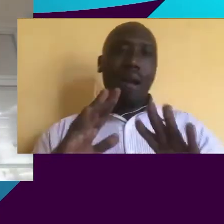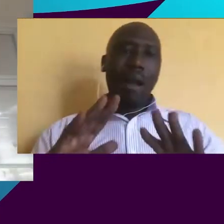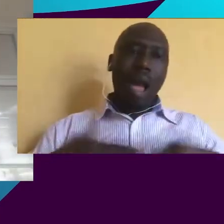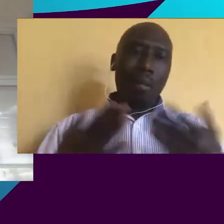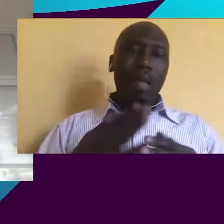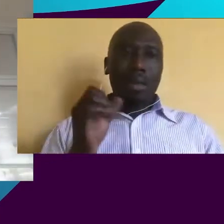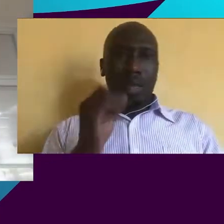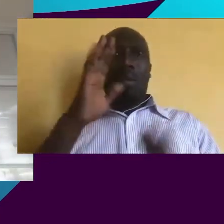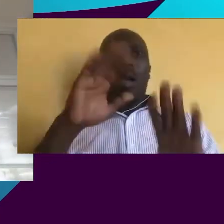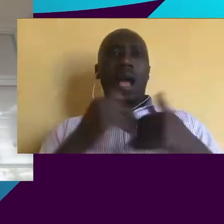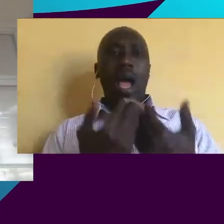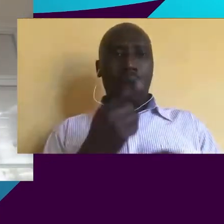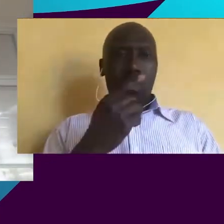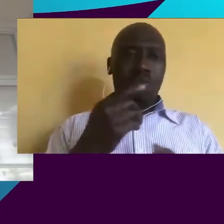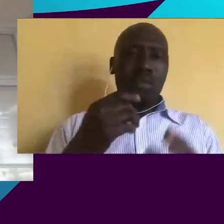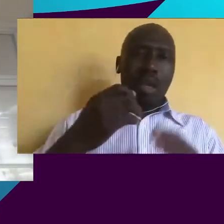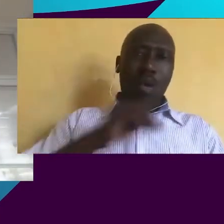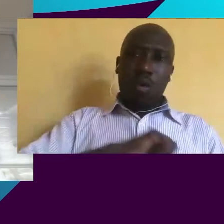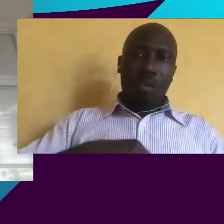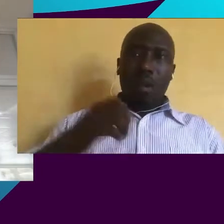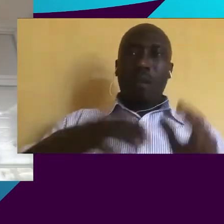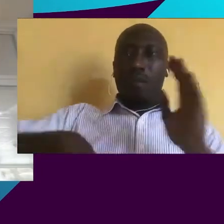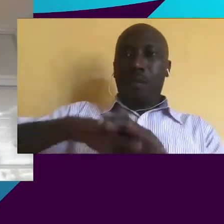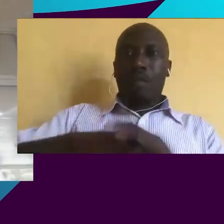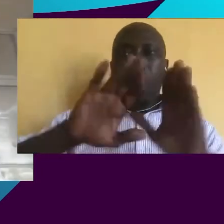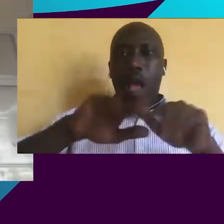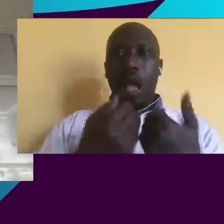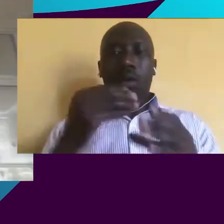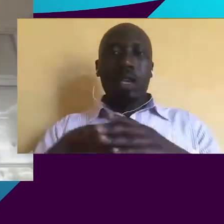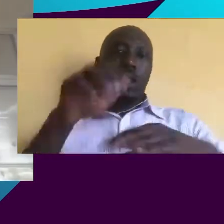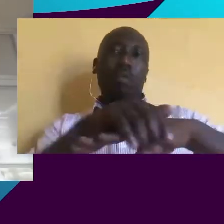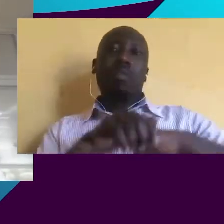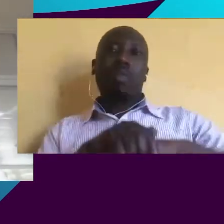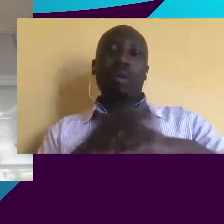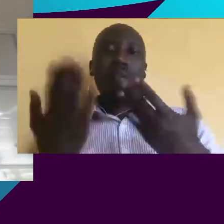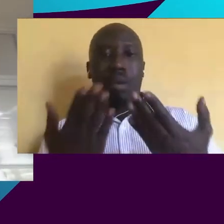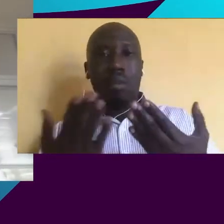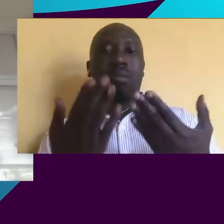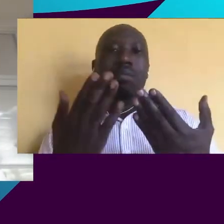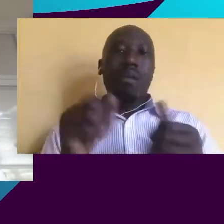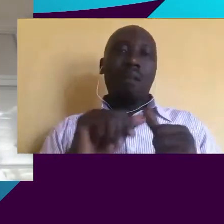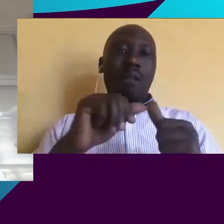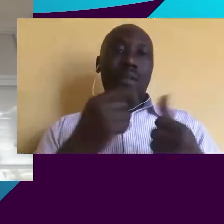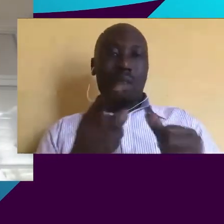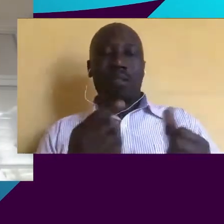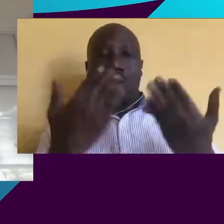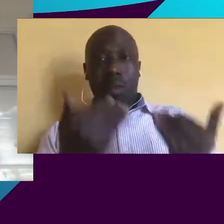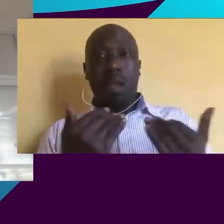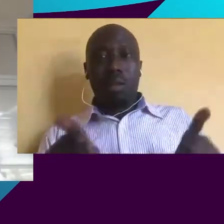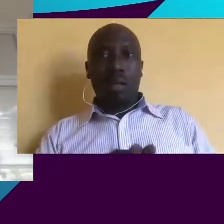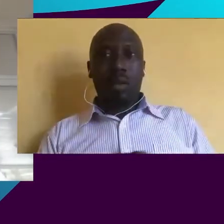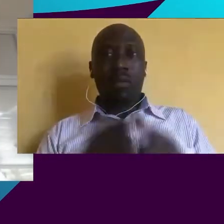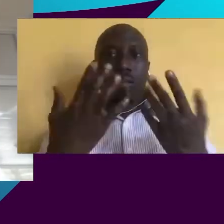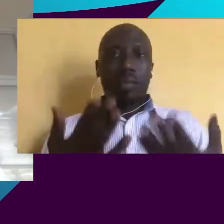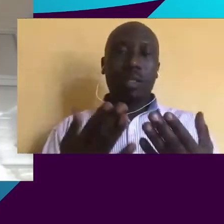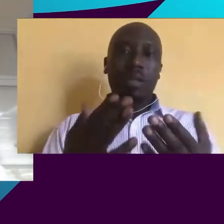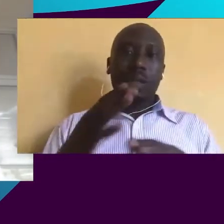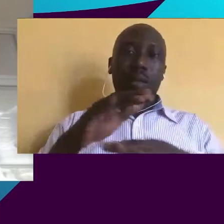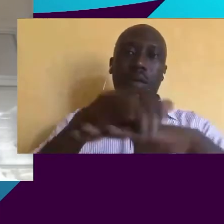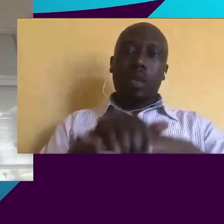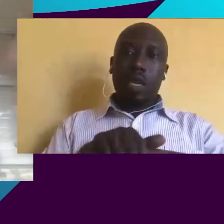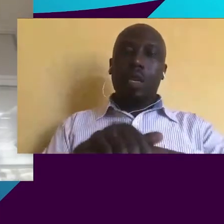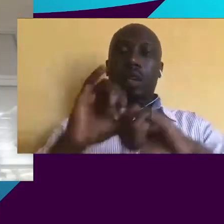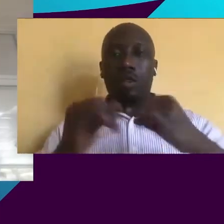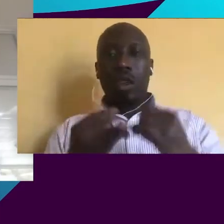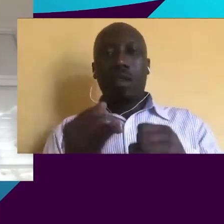game is taking in the UK. Maybe not too far from now, as England try to win a Women's World Cup.